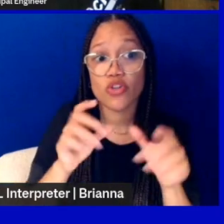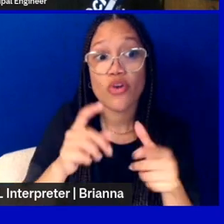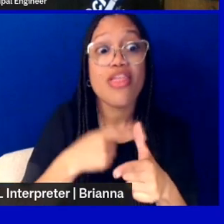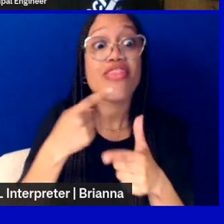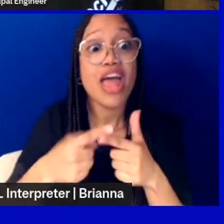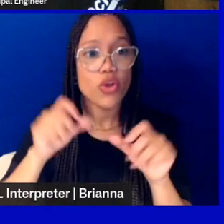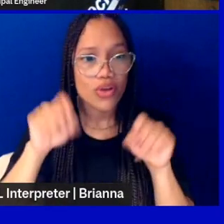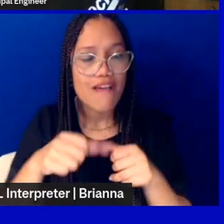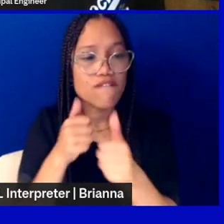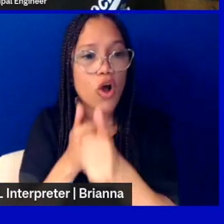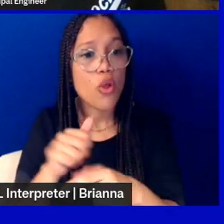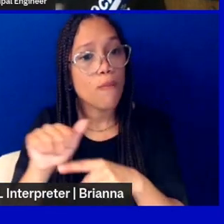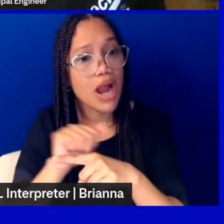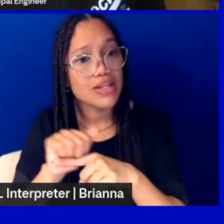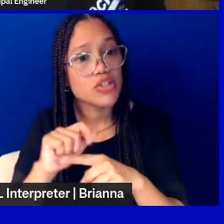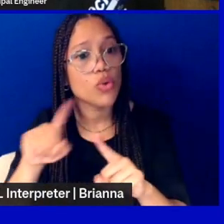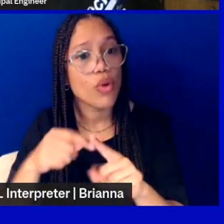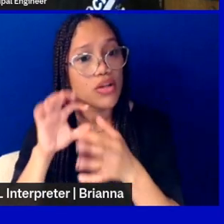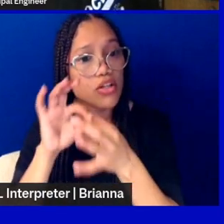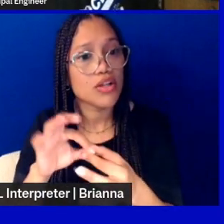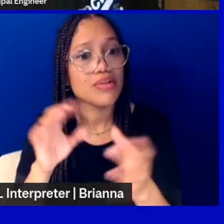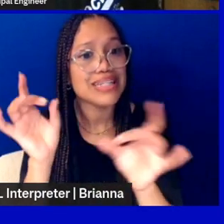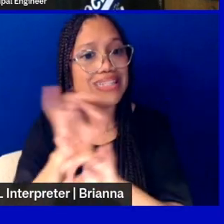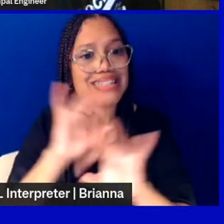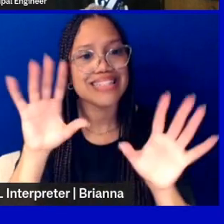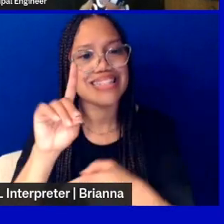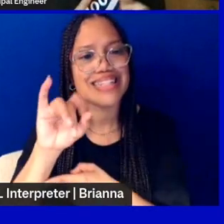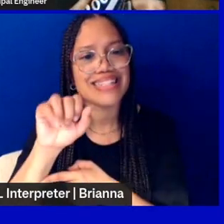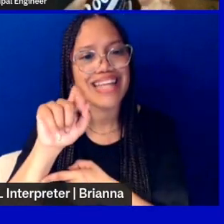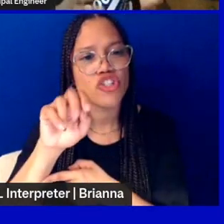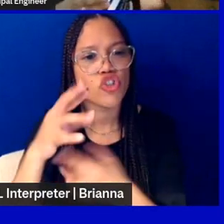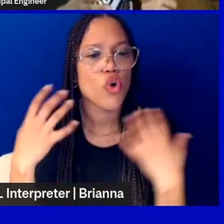this practices when it comes to disaster recovery. You can have